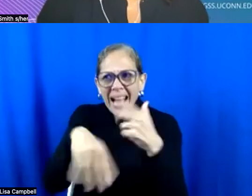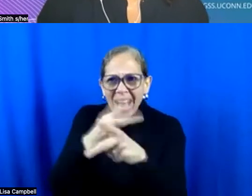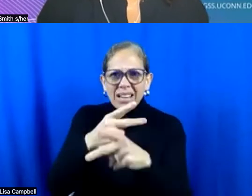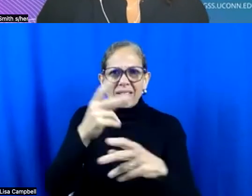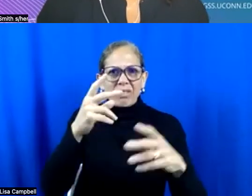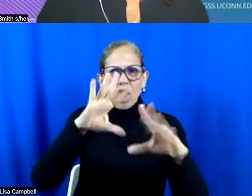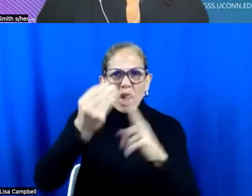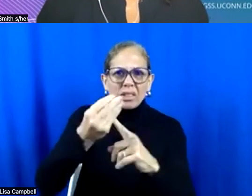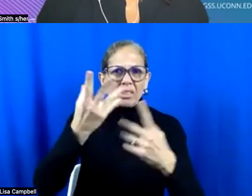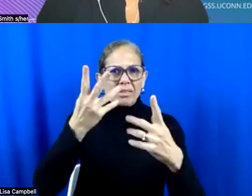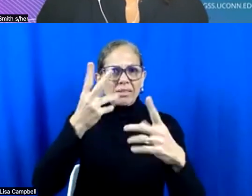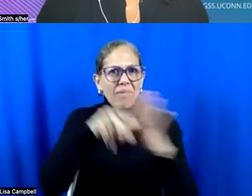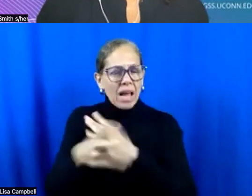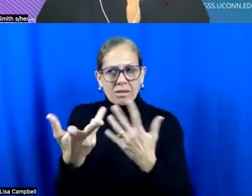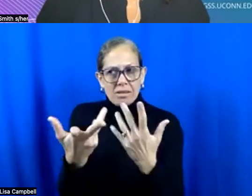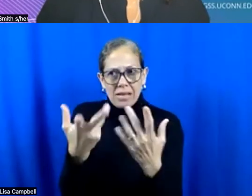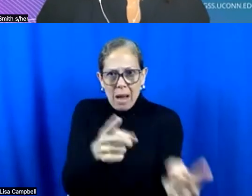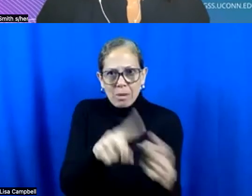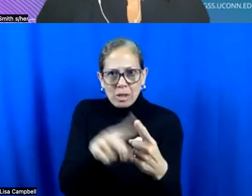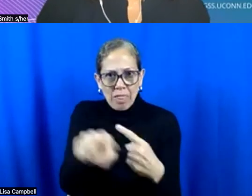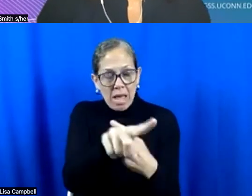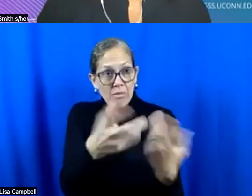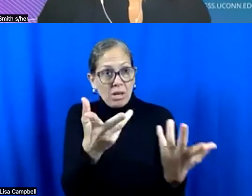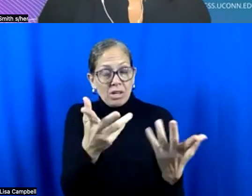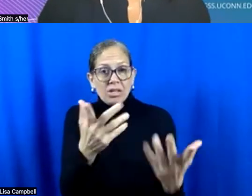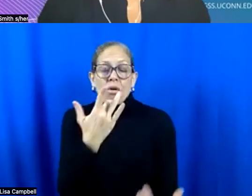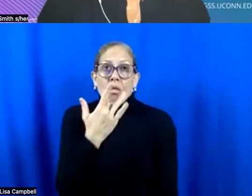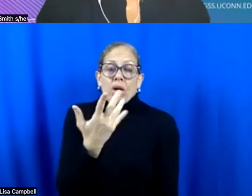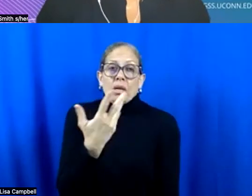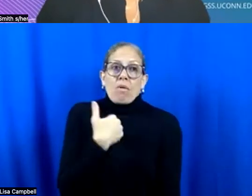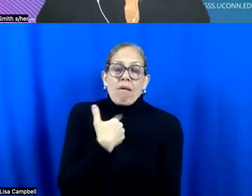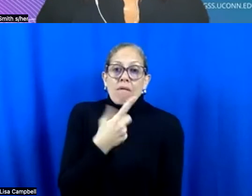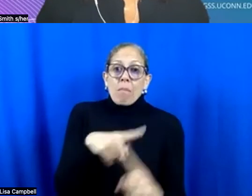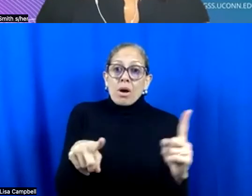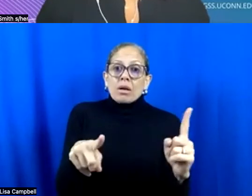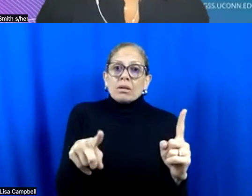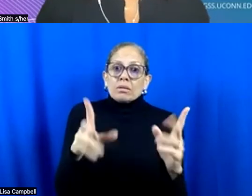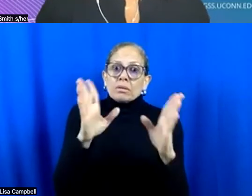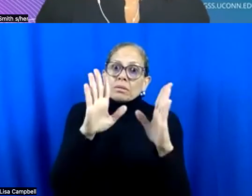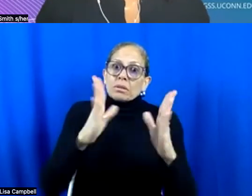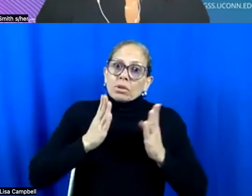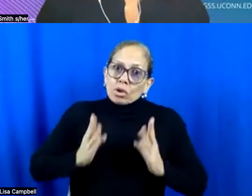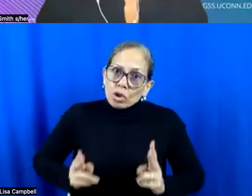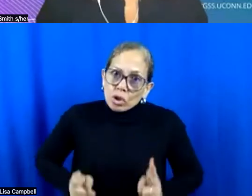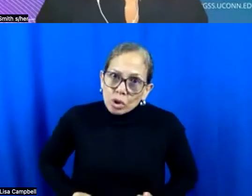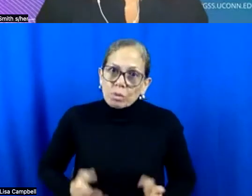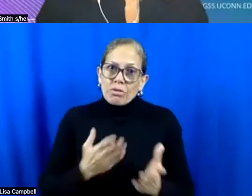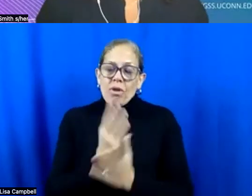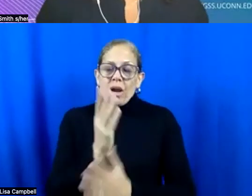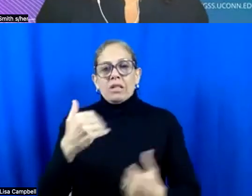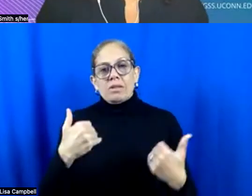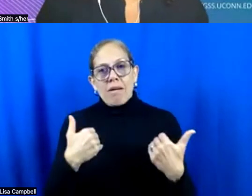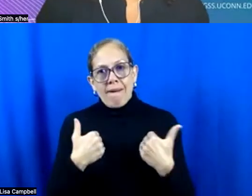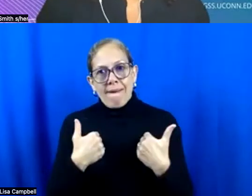violence happens to them isn't a practice that, you know, they're just lucky to have. It's something that their human right is to have, and